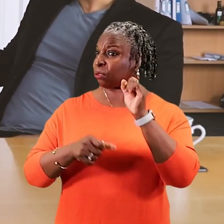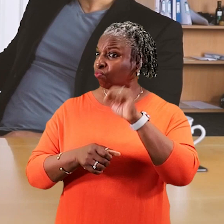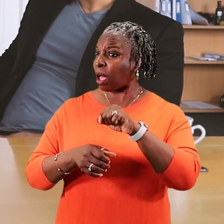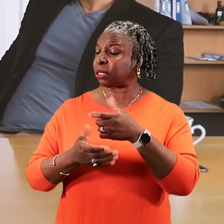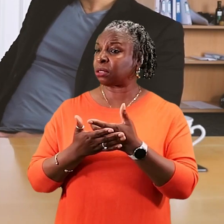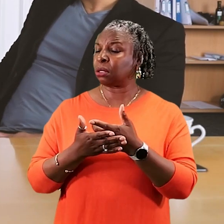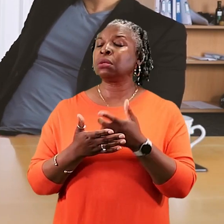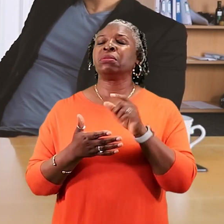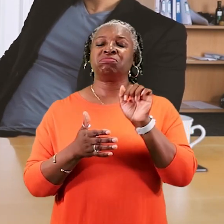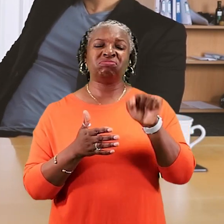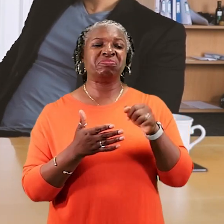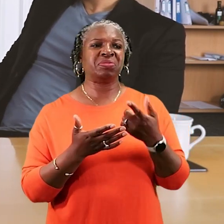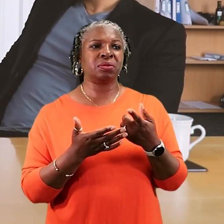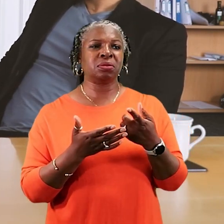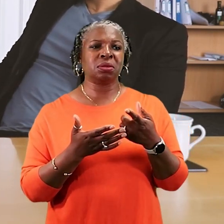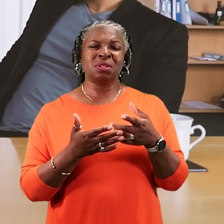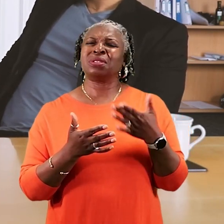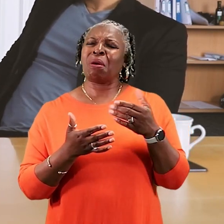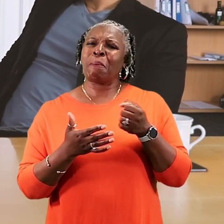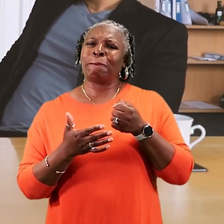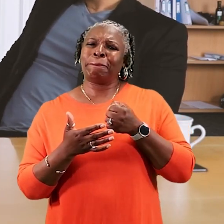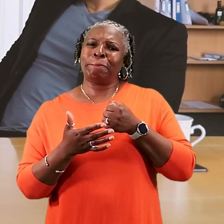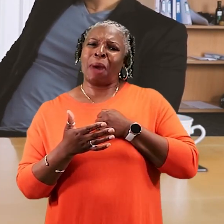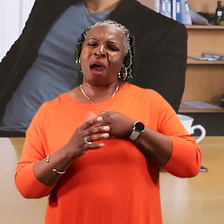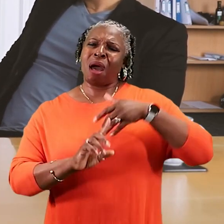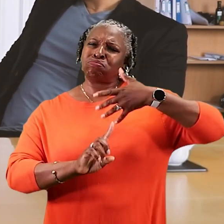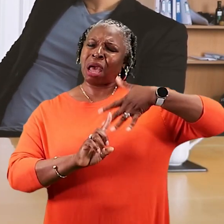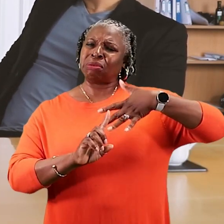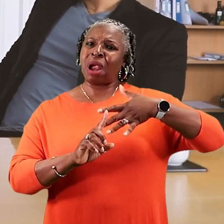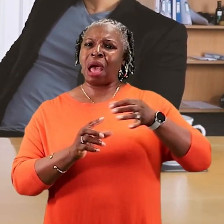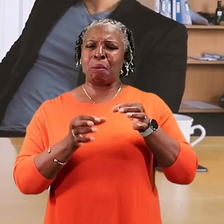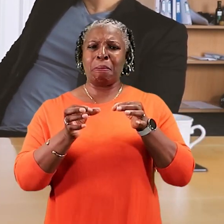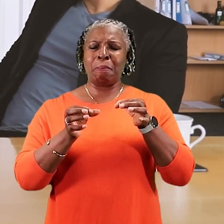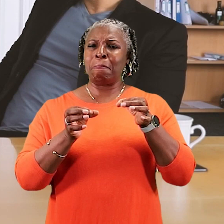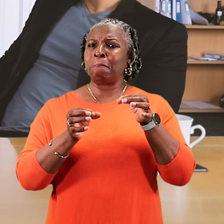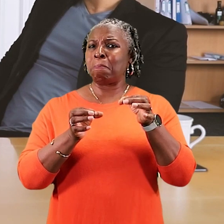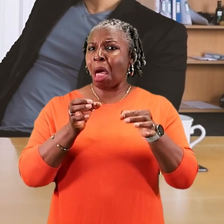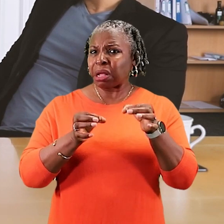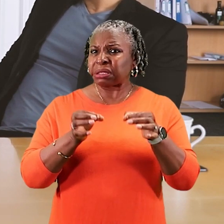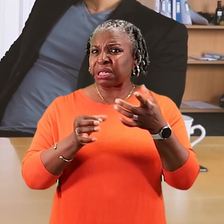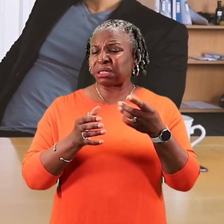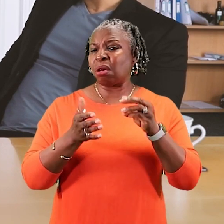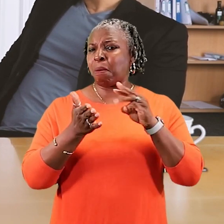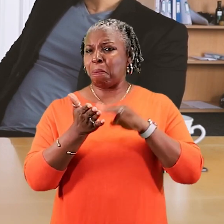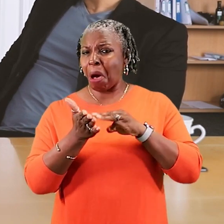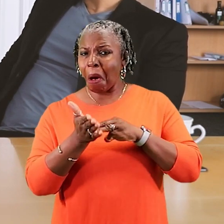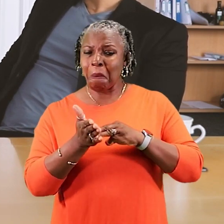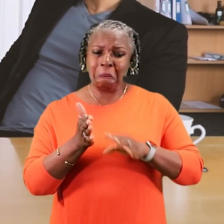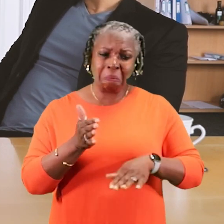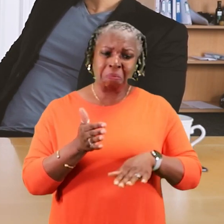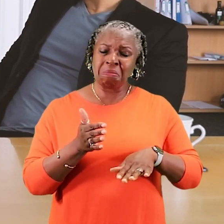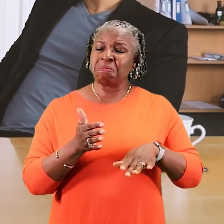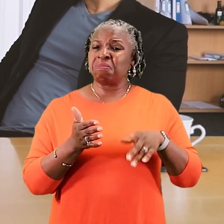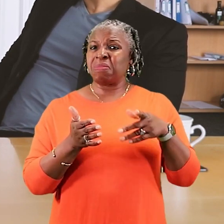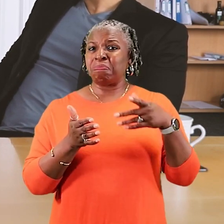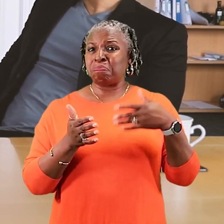that inspired that activism? So, as you know, I'm from a very political background in terms of my mum growing up